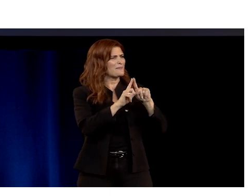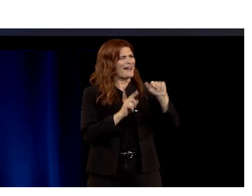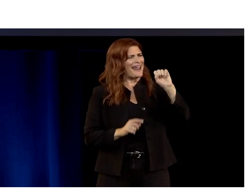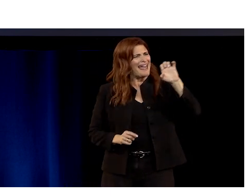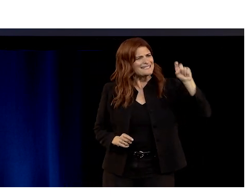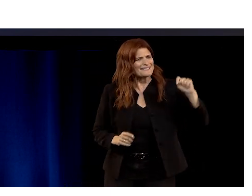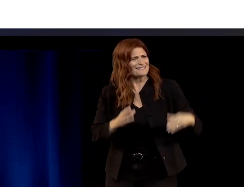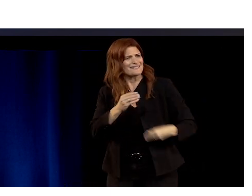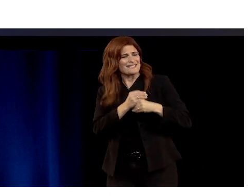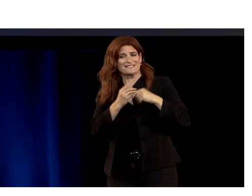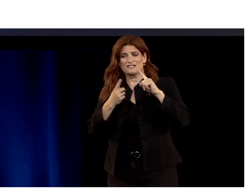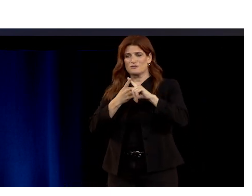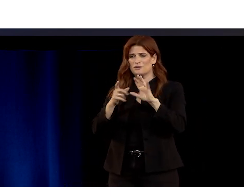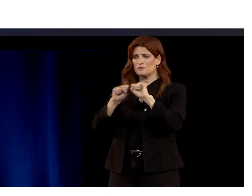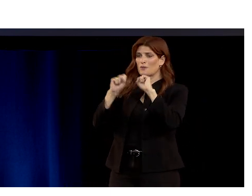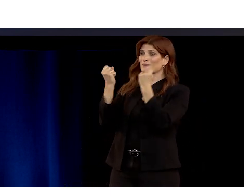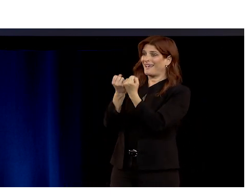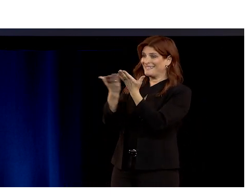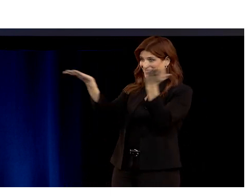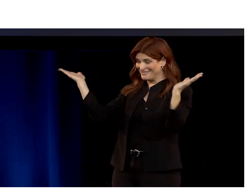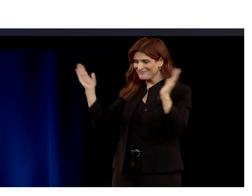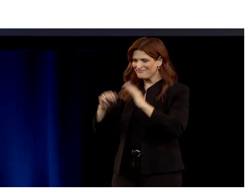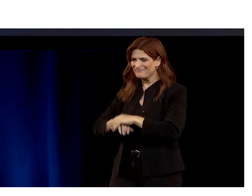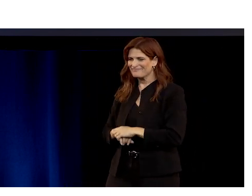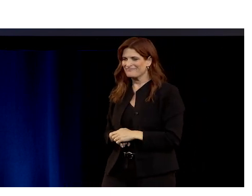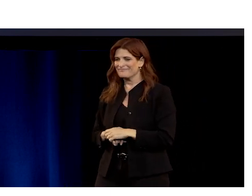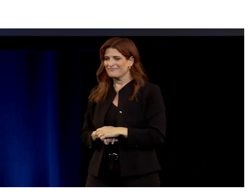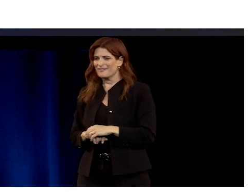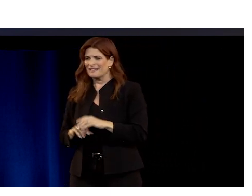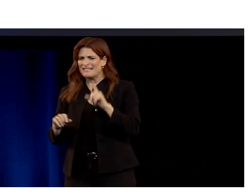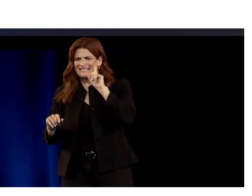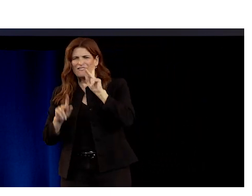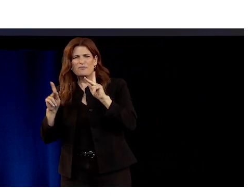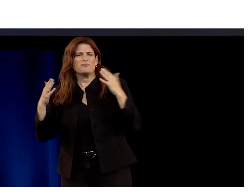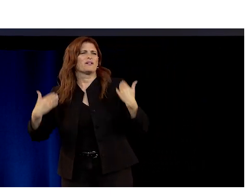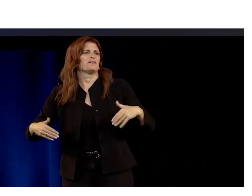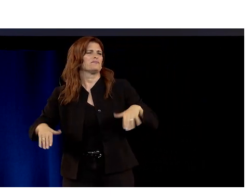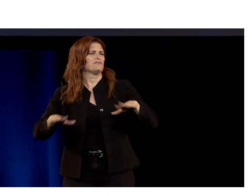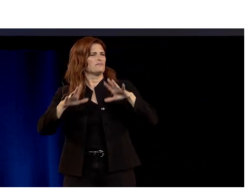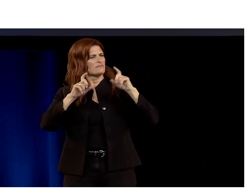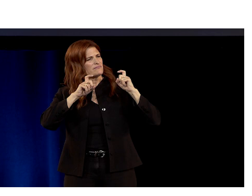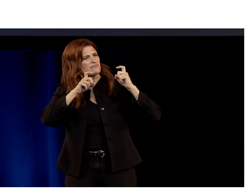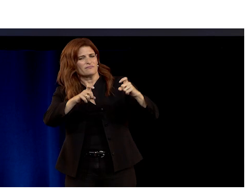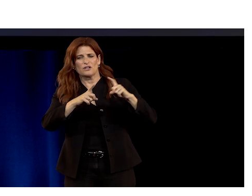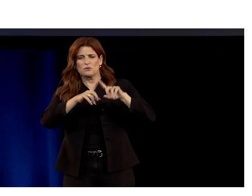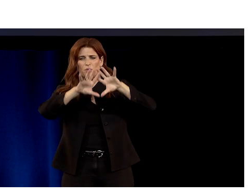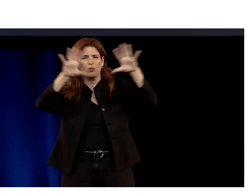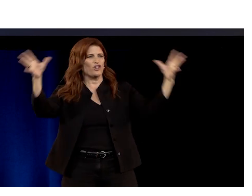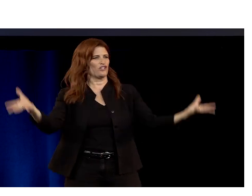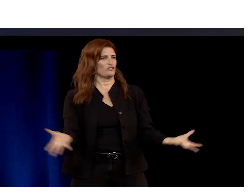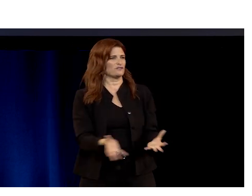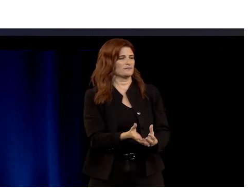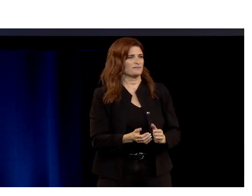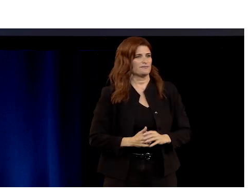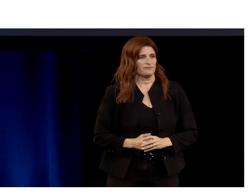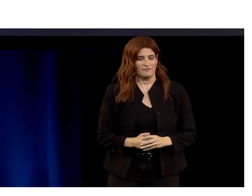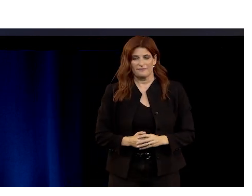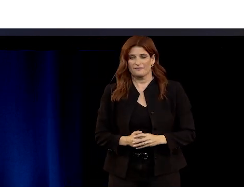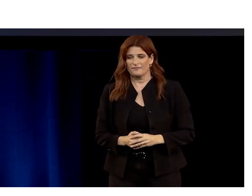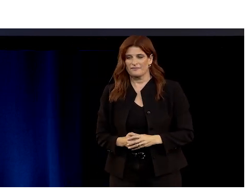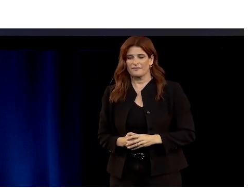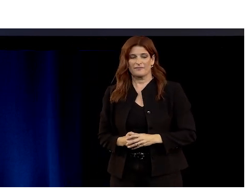deaf is not a loss, but an asset to society. Deaf people have made immense contributions to the